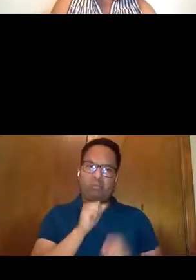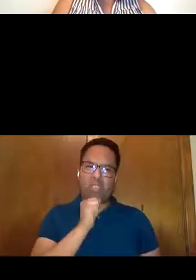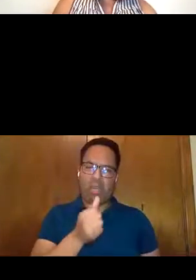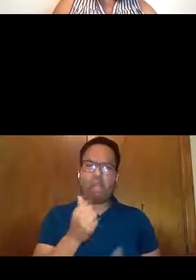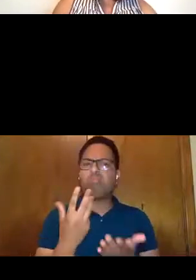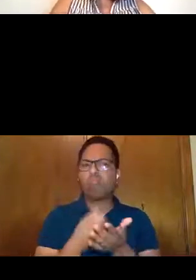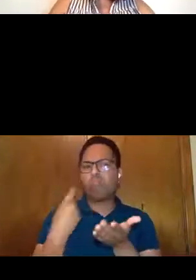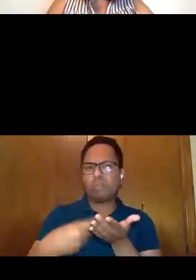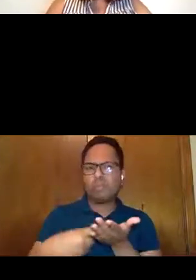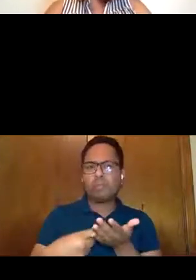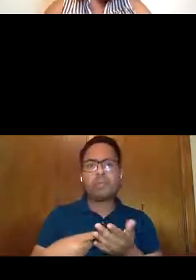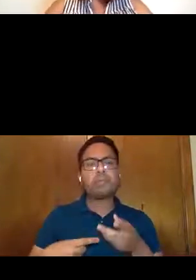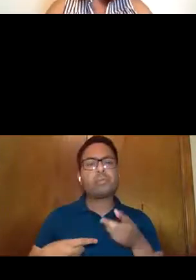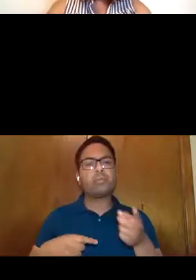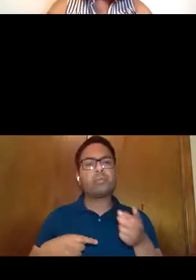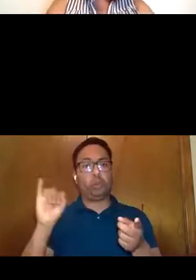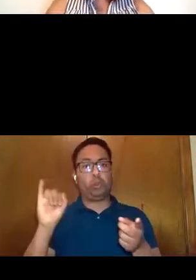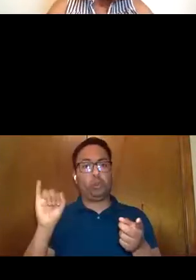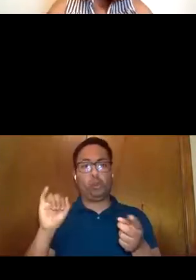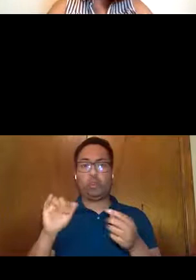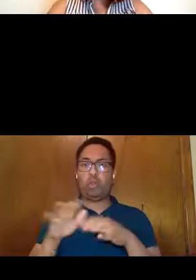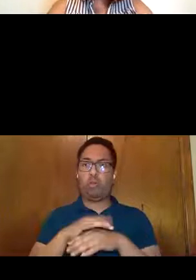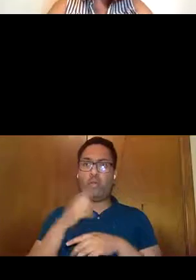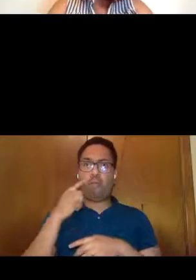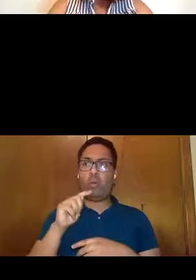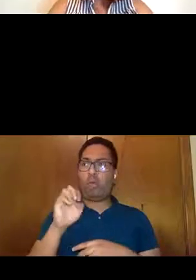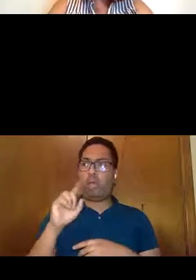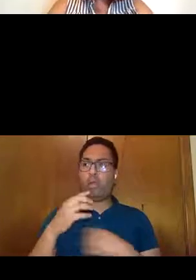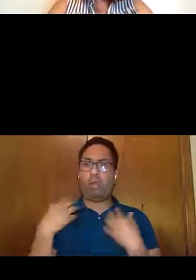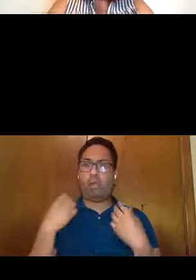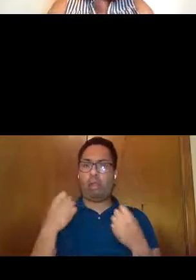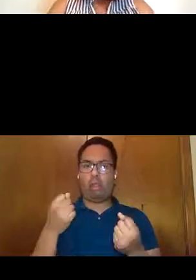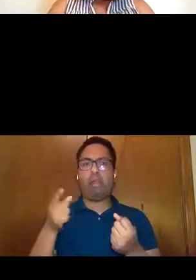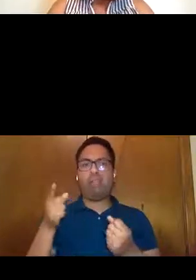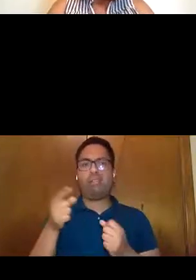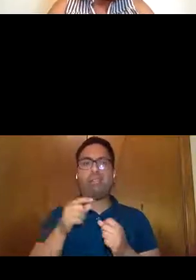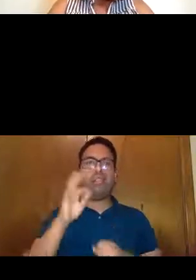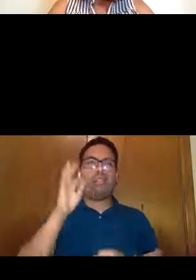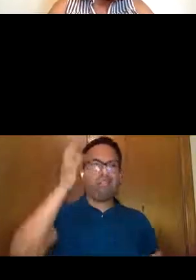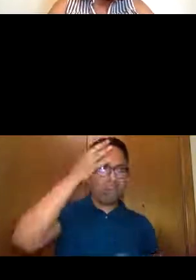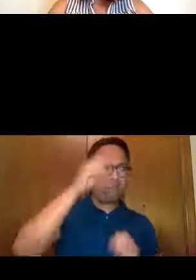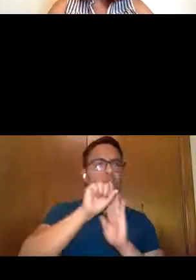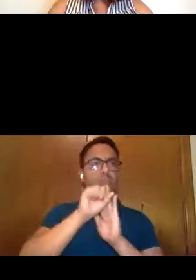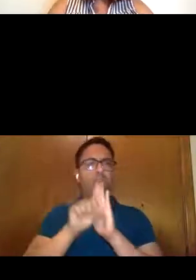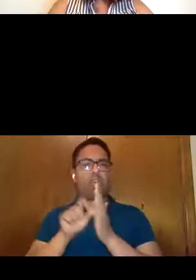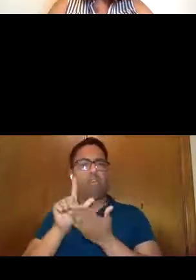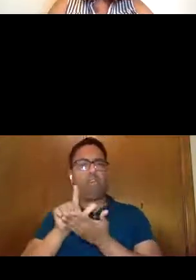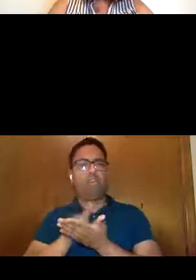So insurance coverage for telehealth is impacted by federal and state laws, as well as insurance company